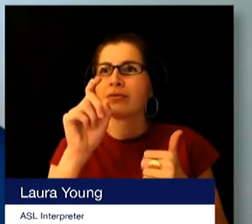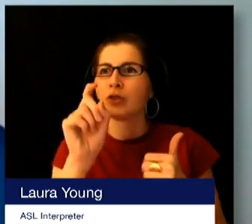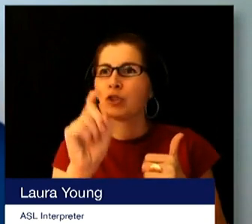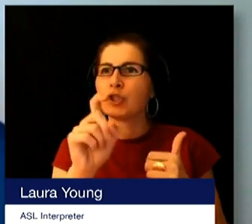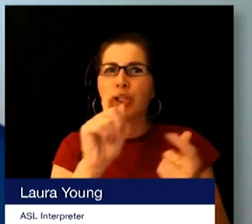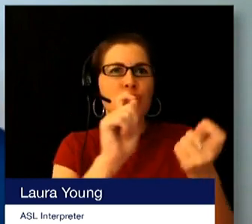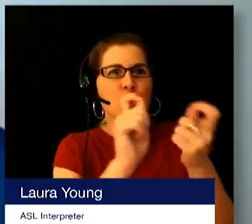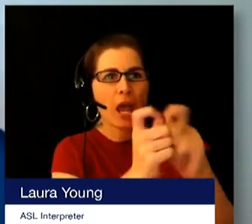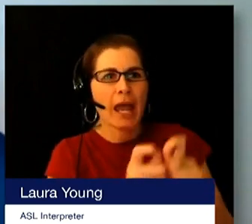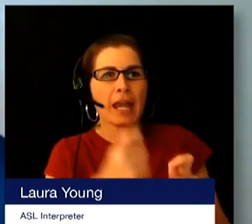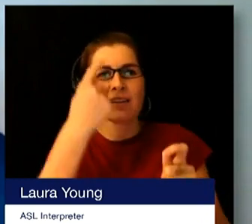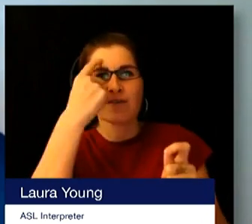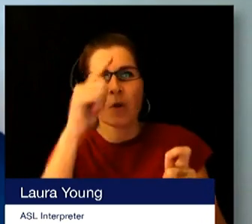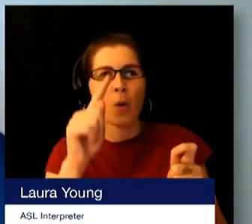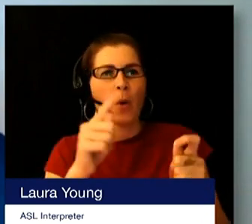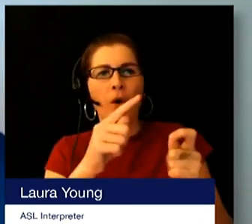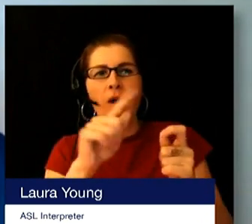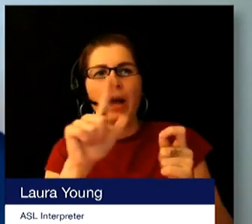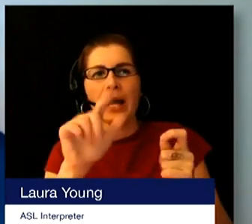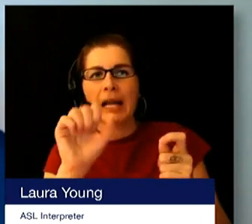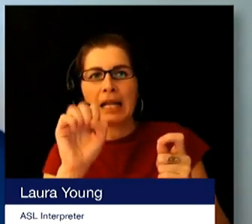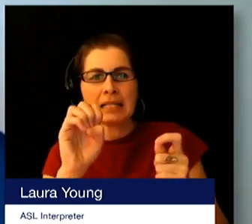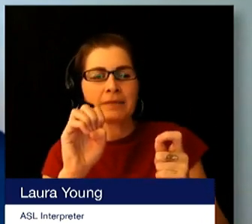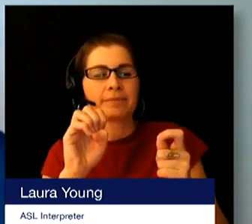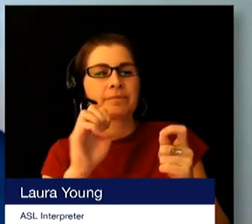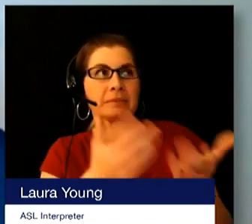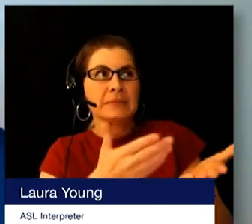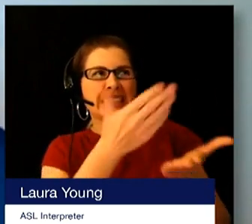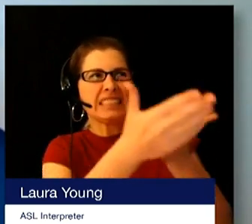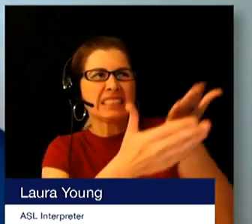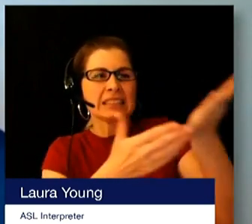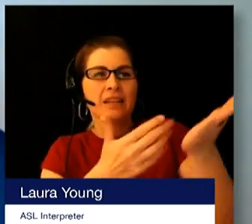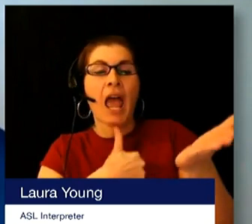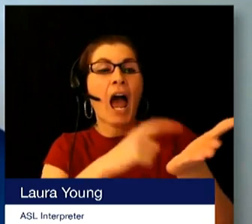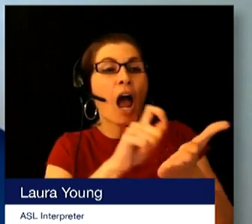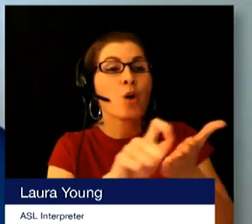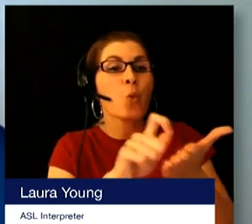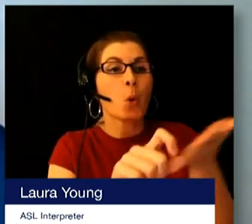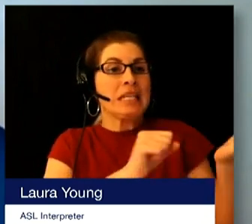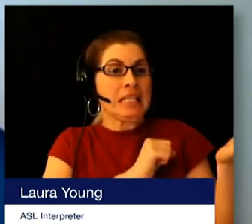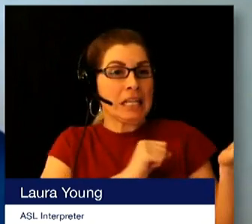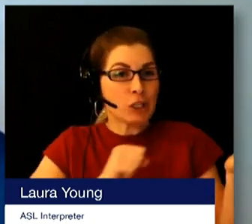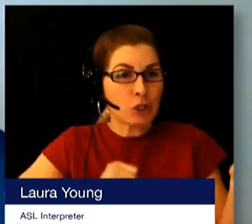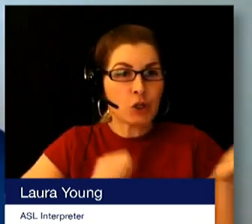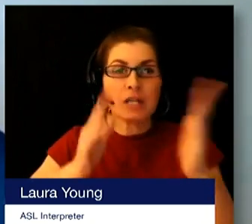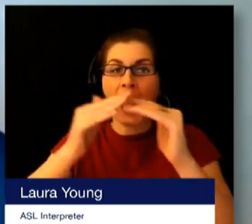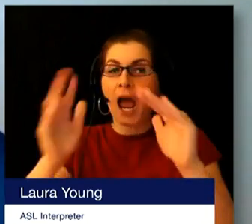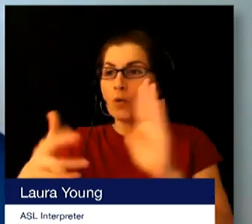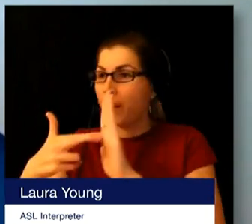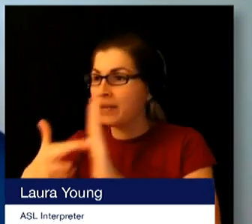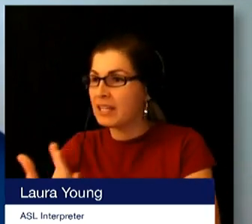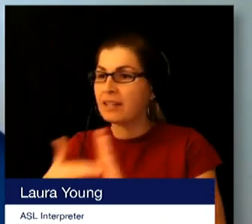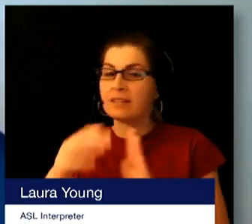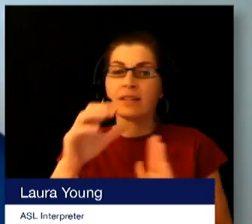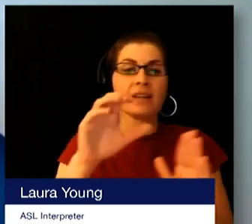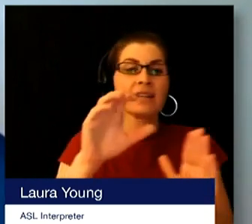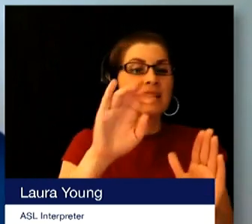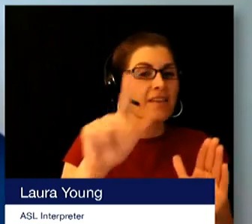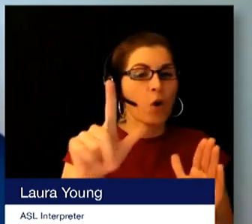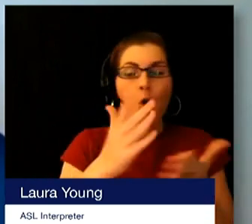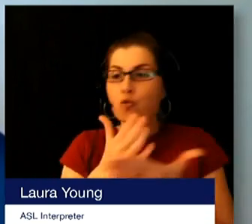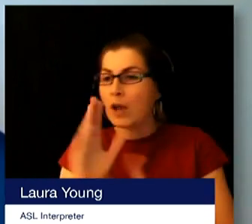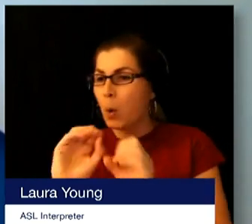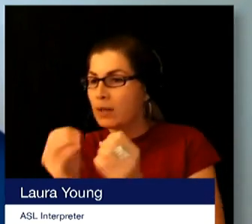how it should be changed to release us. And I wrote senators, House of Representatives, civil rights organizations, criminal